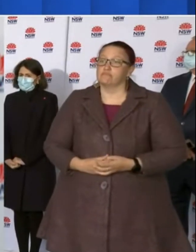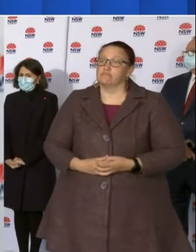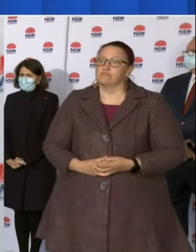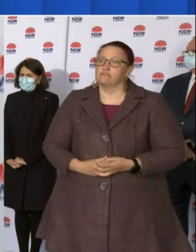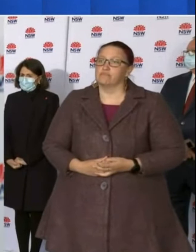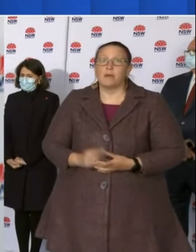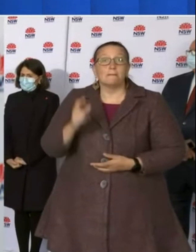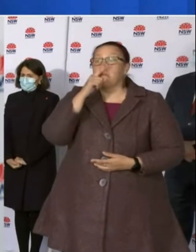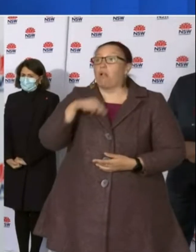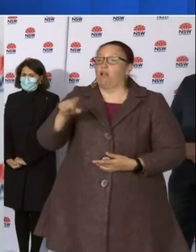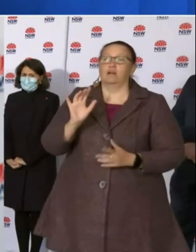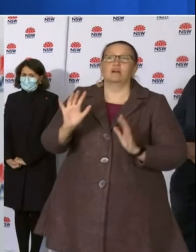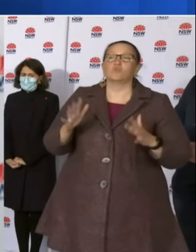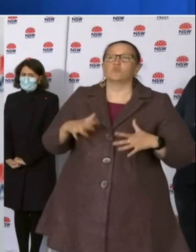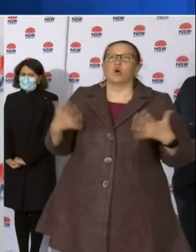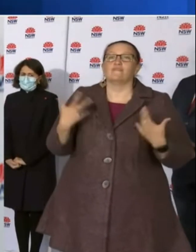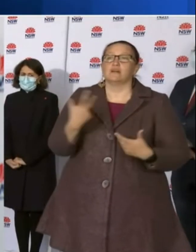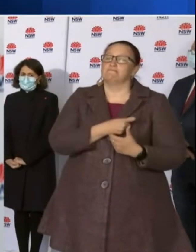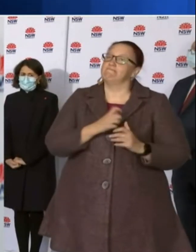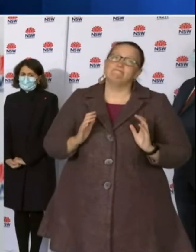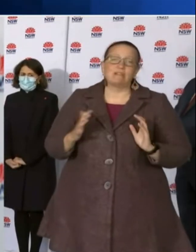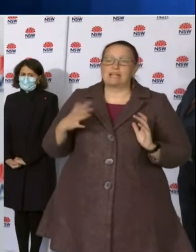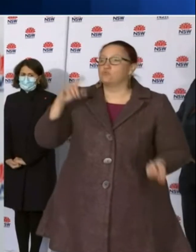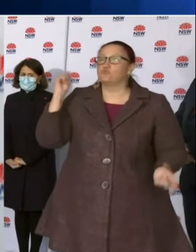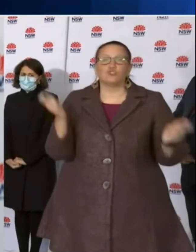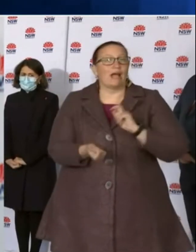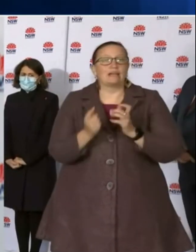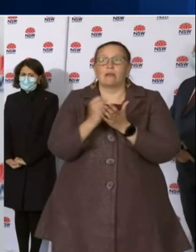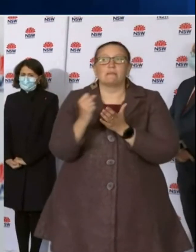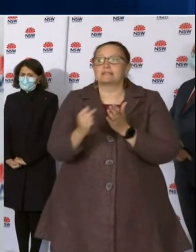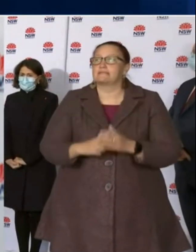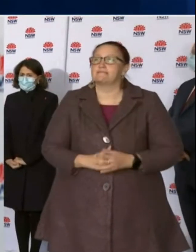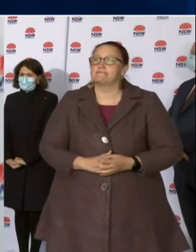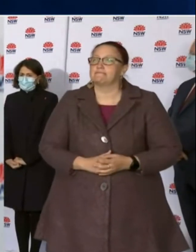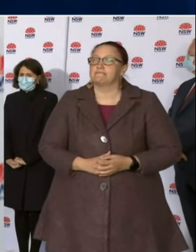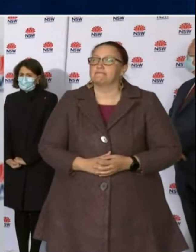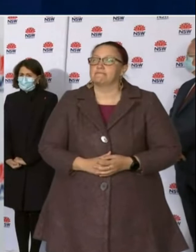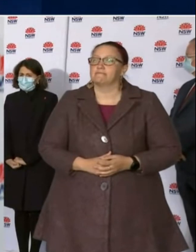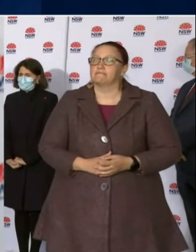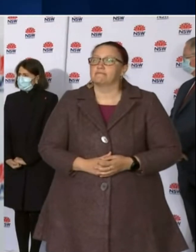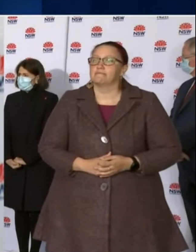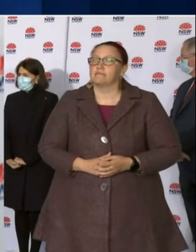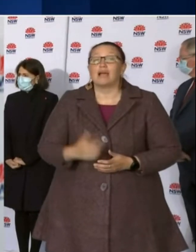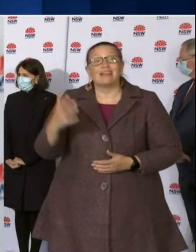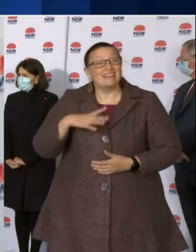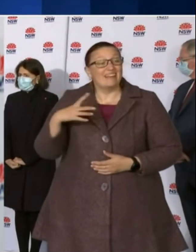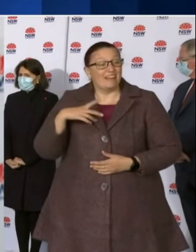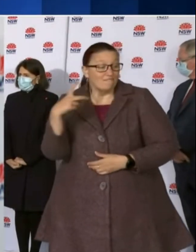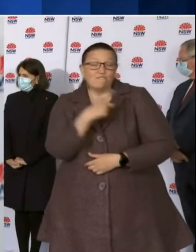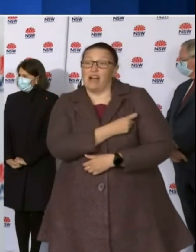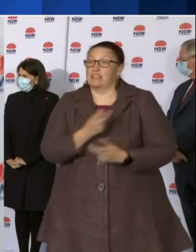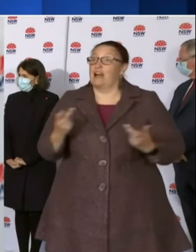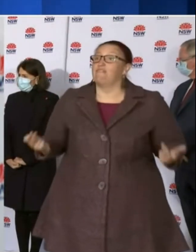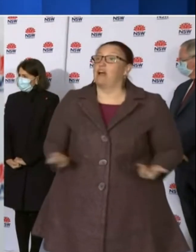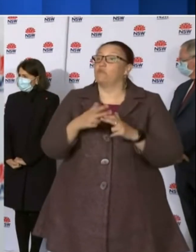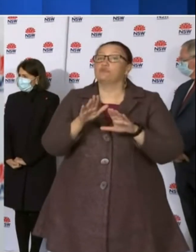or probably stating it clearly, that I think having vaccines available for children, particularly high school children, will be really useful